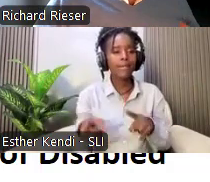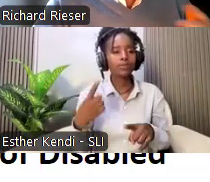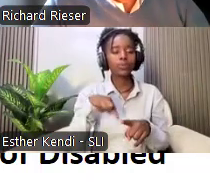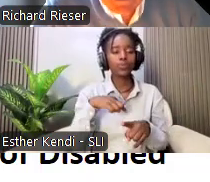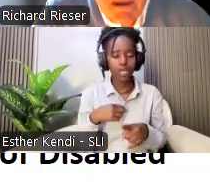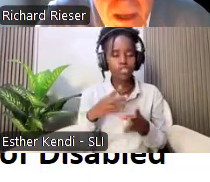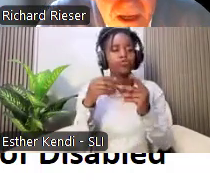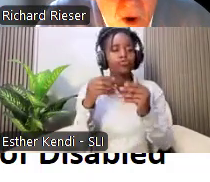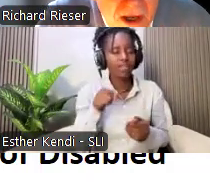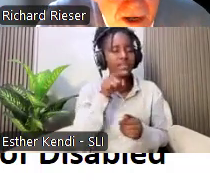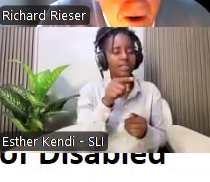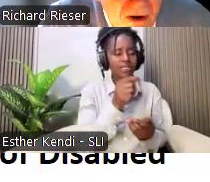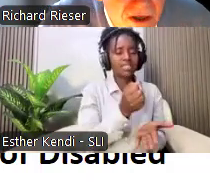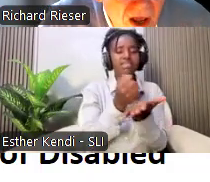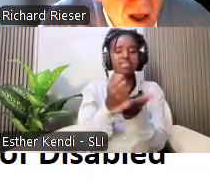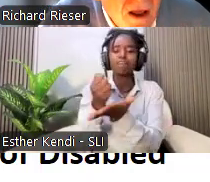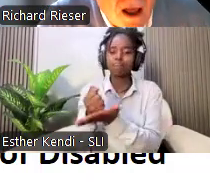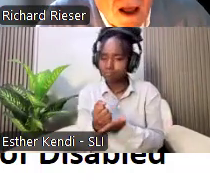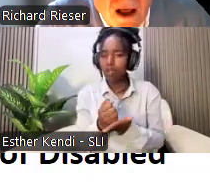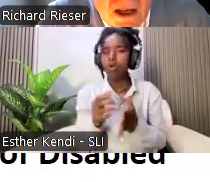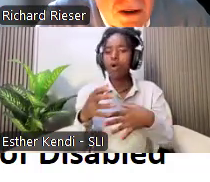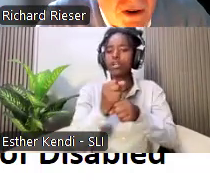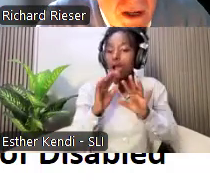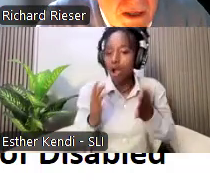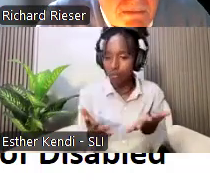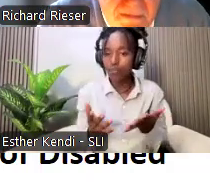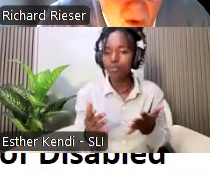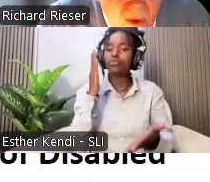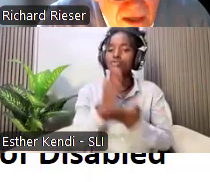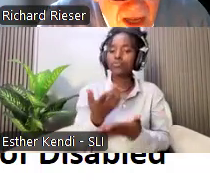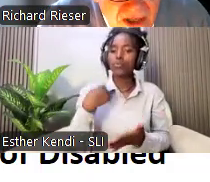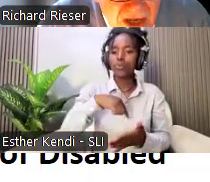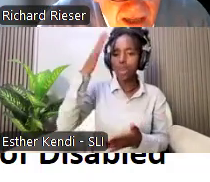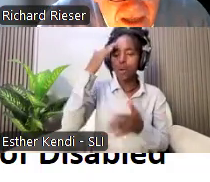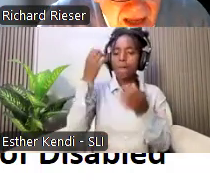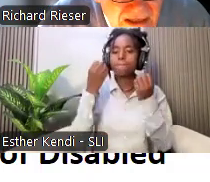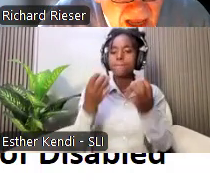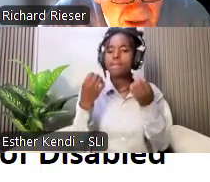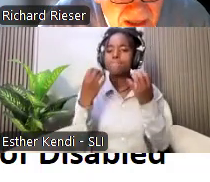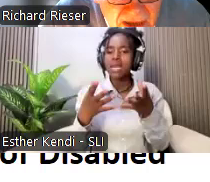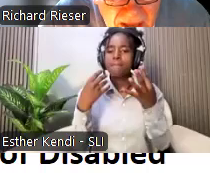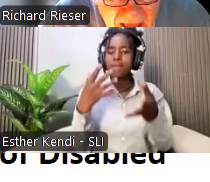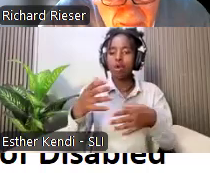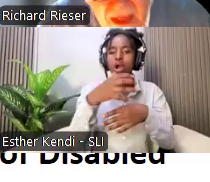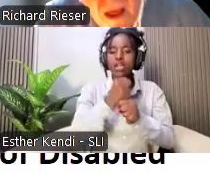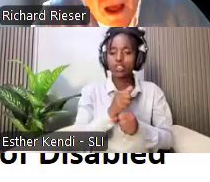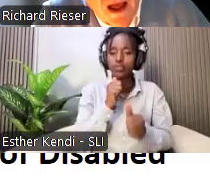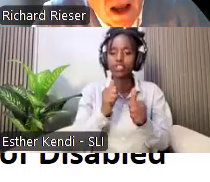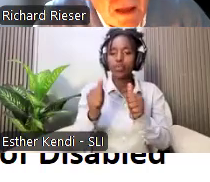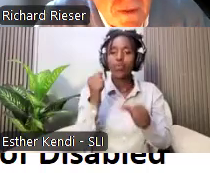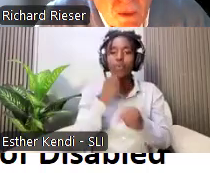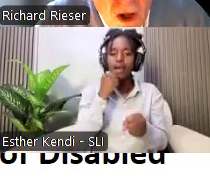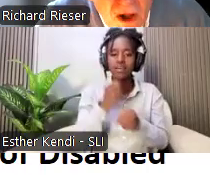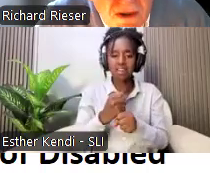So there are many charities working across our countries, organizations like Sight Savers, CBM,